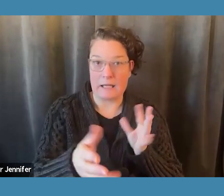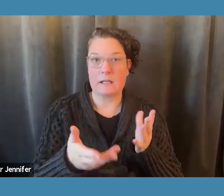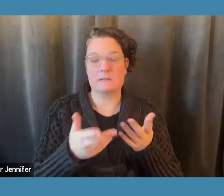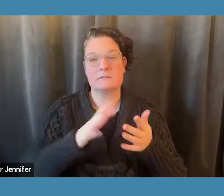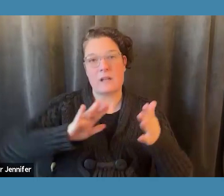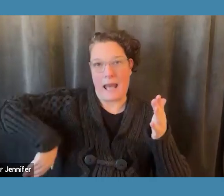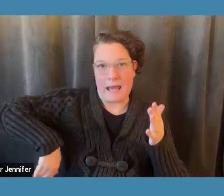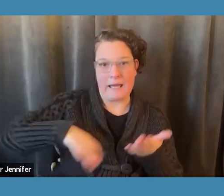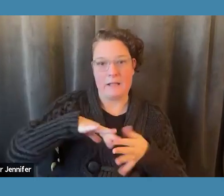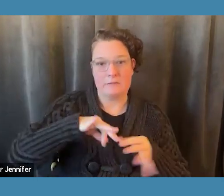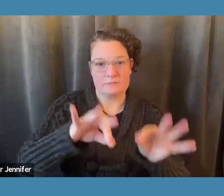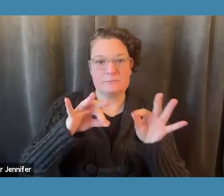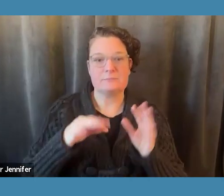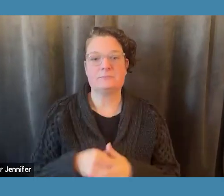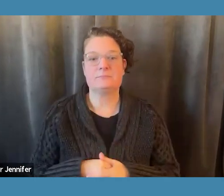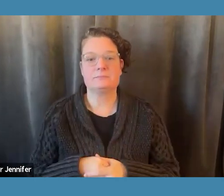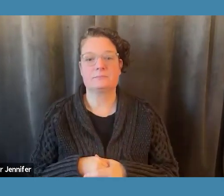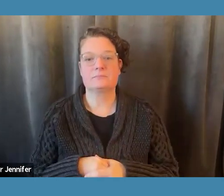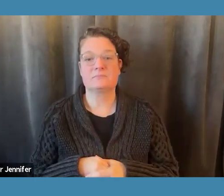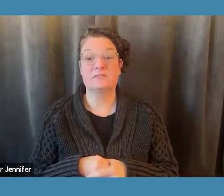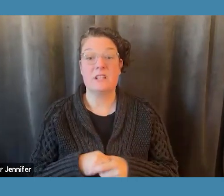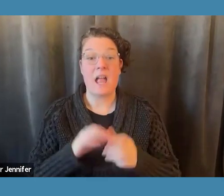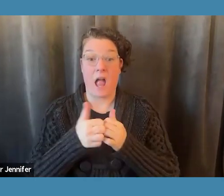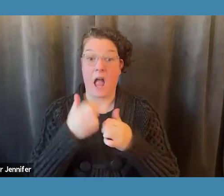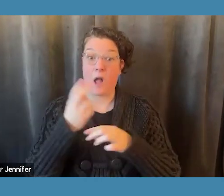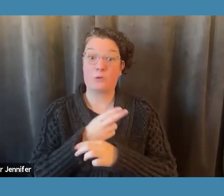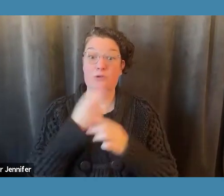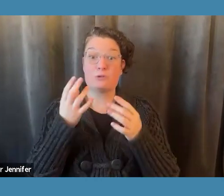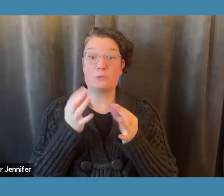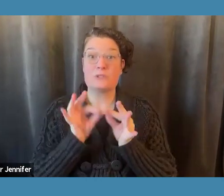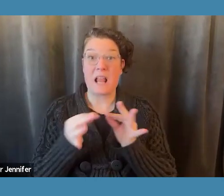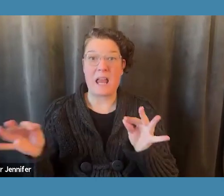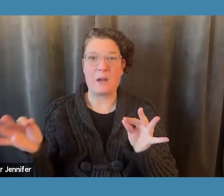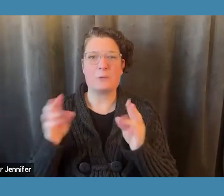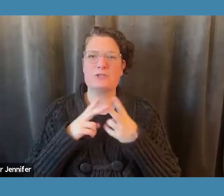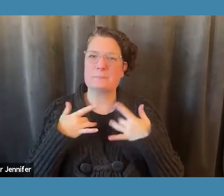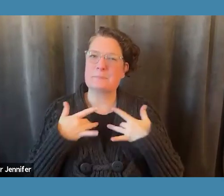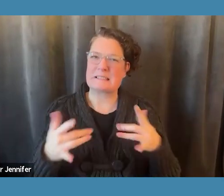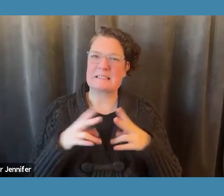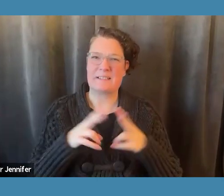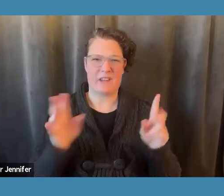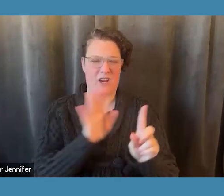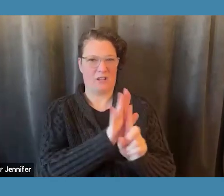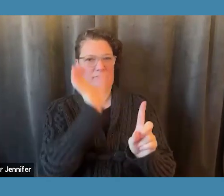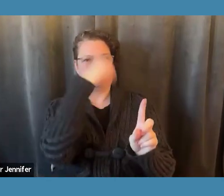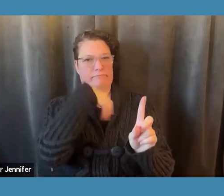a stereotyped and repetitive use of language or idiosyncratic language.